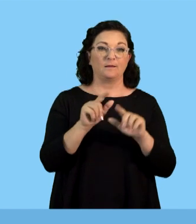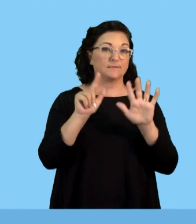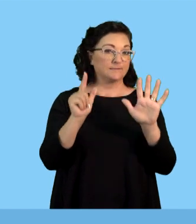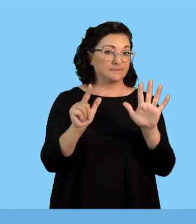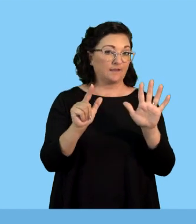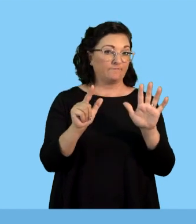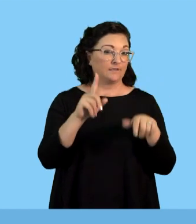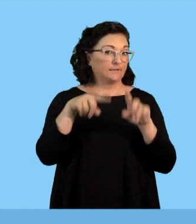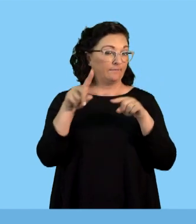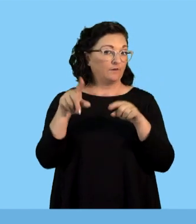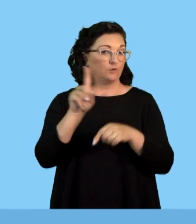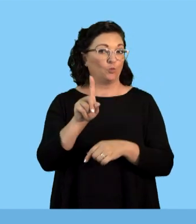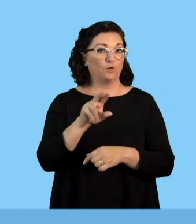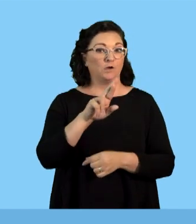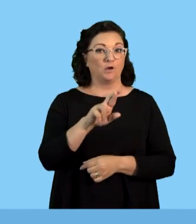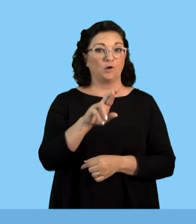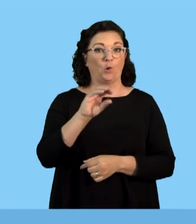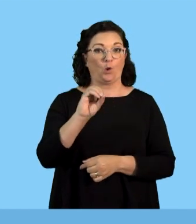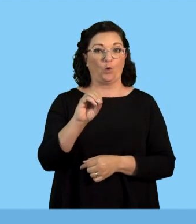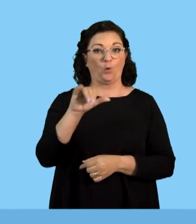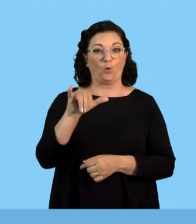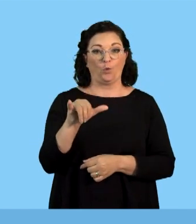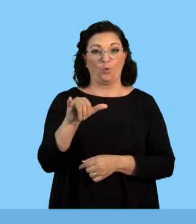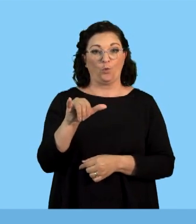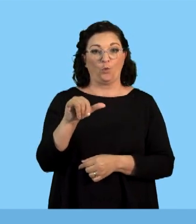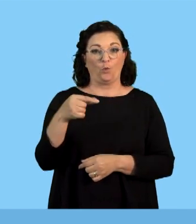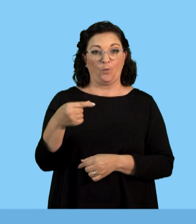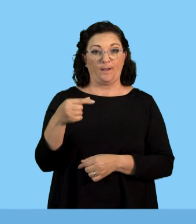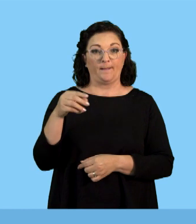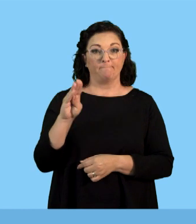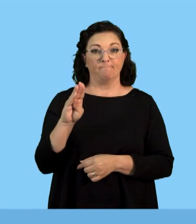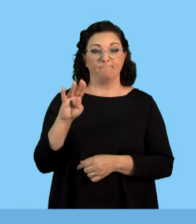7 different colors of the spectrum, that's your Rooikweier.